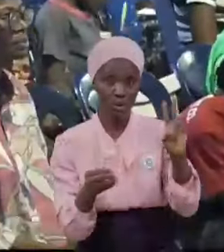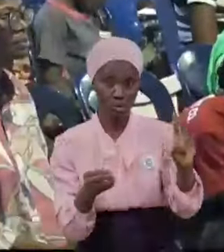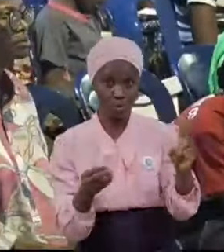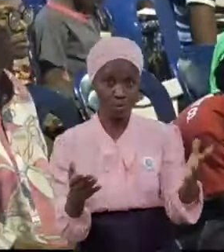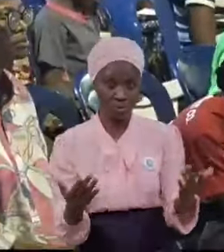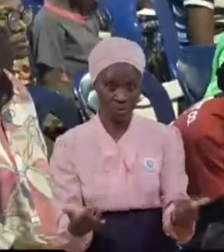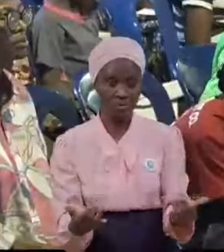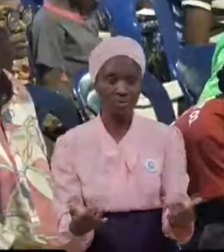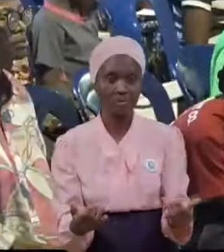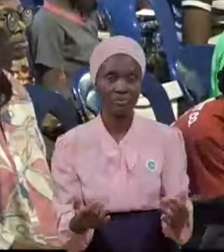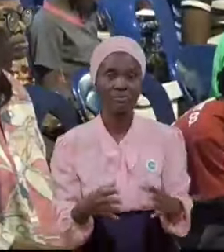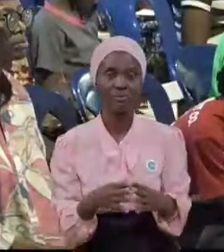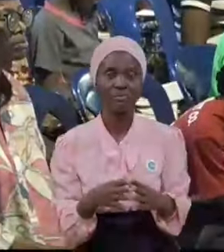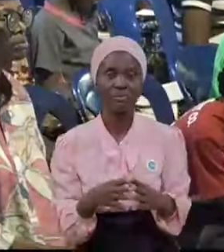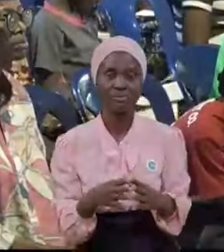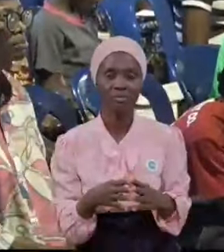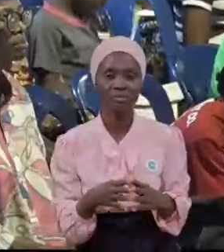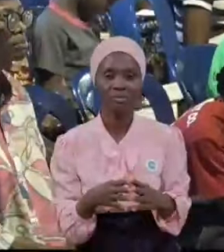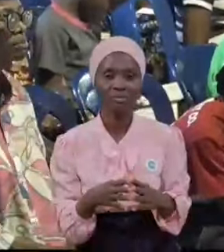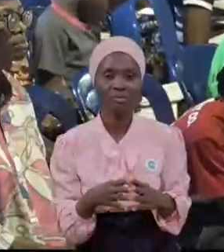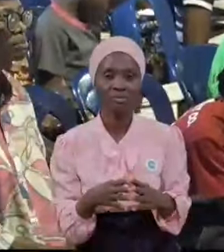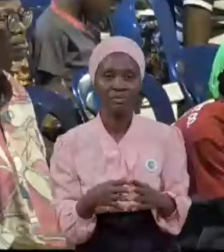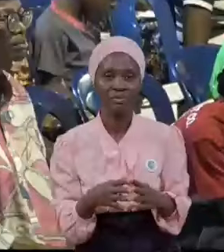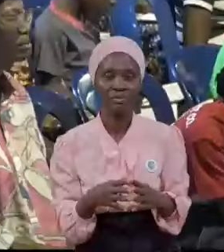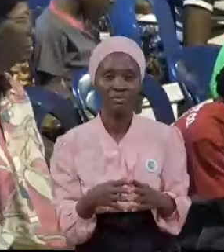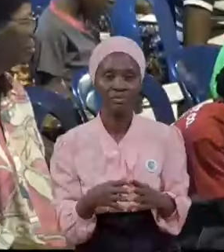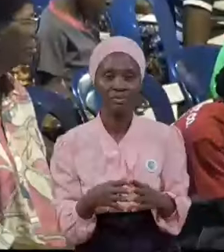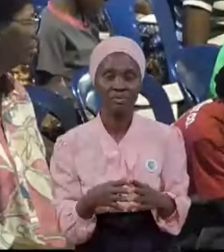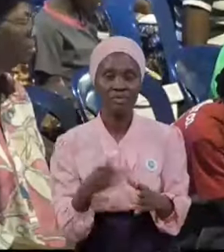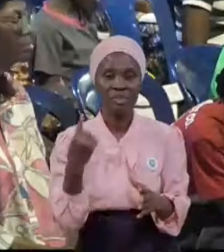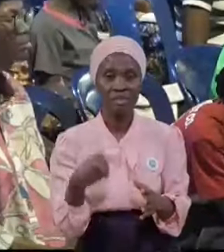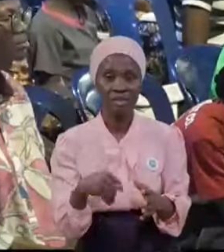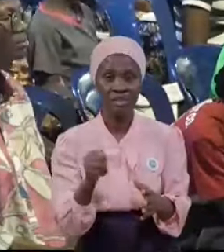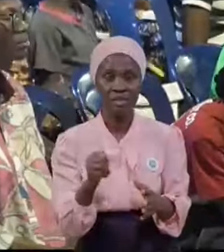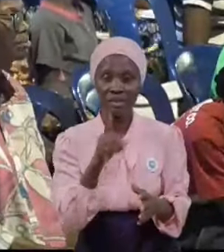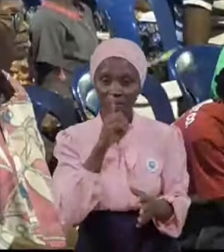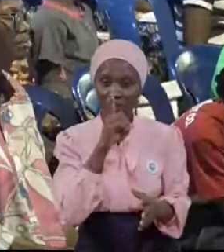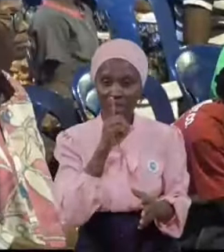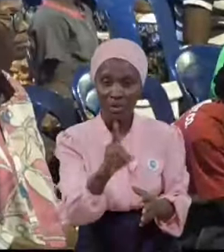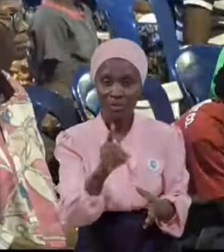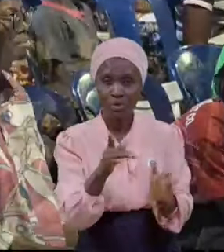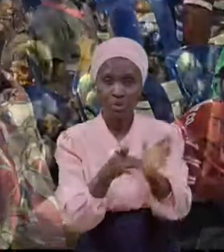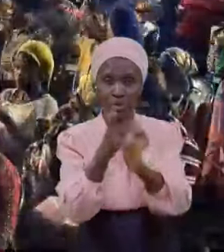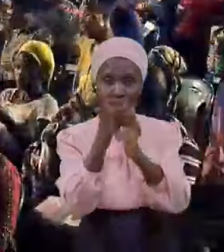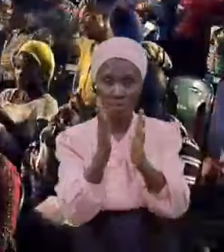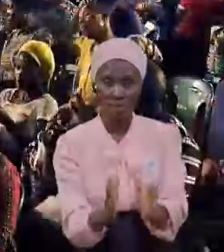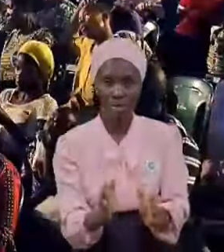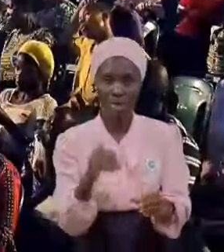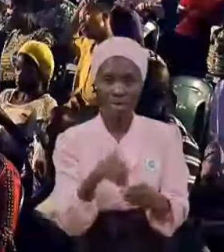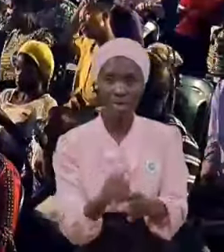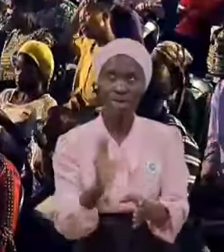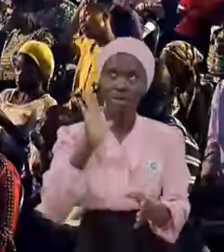at the actual Christian in his day. In his day.